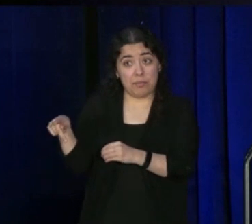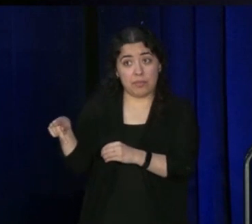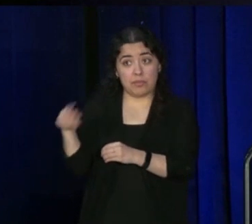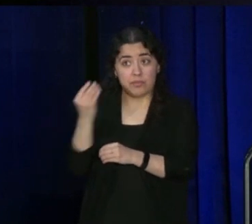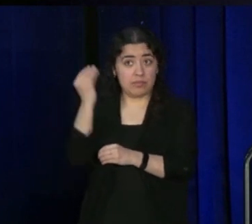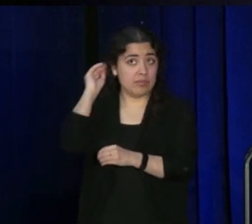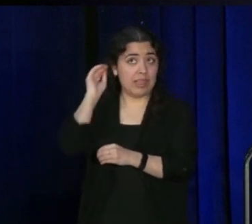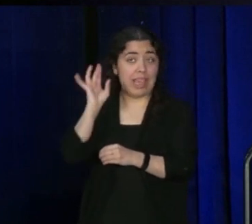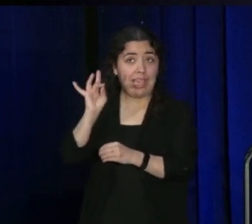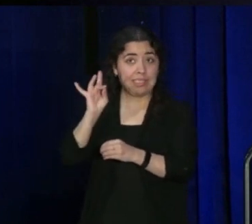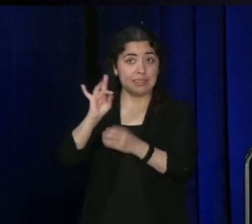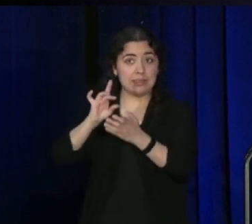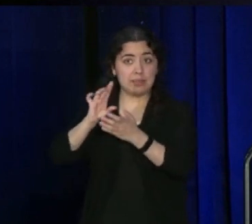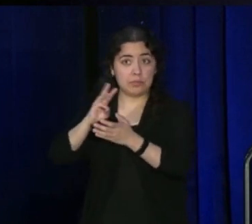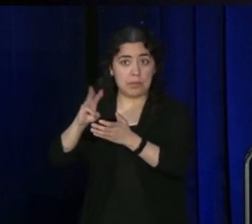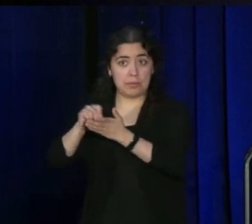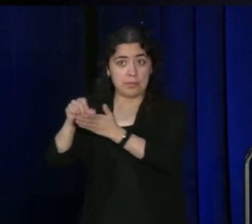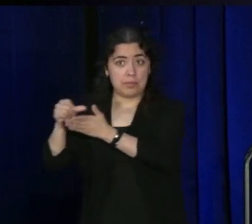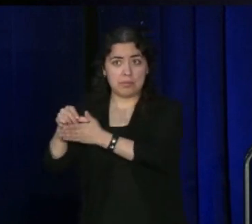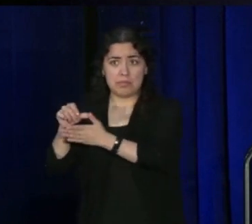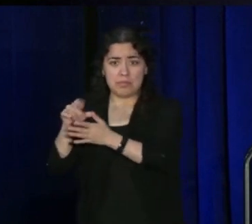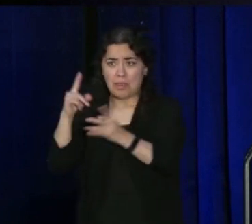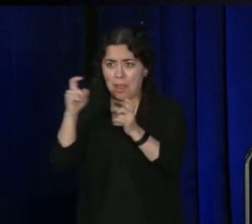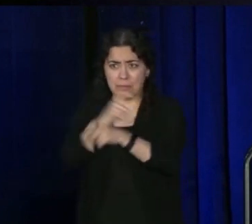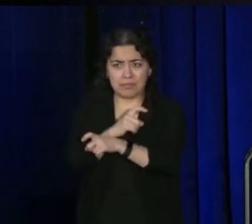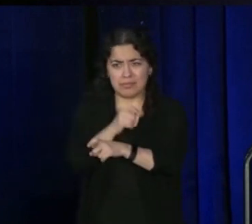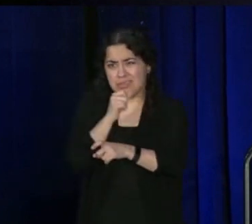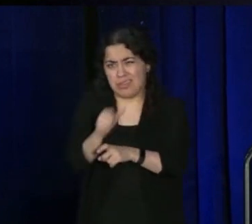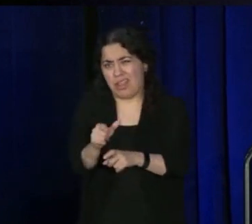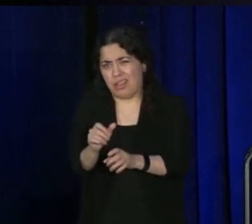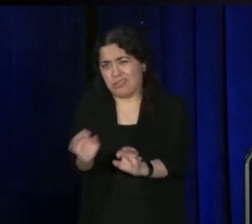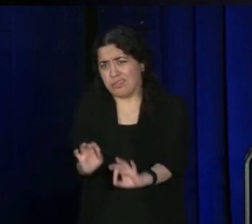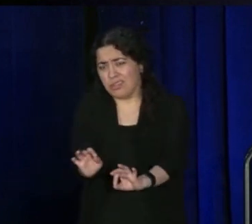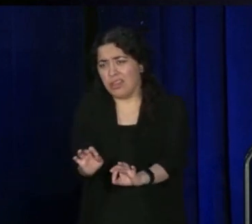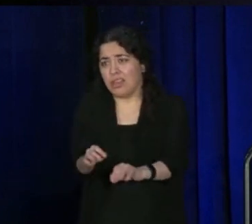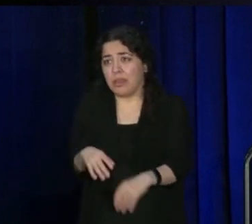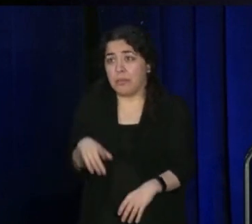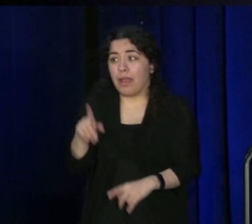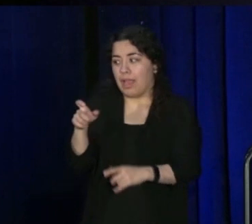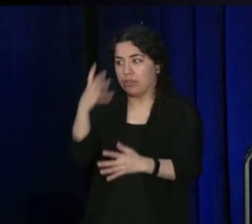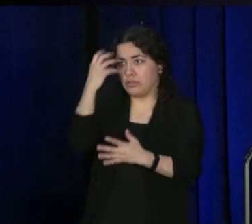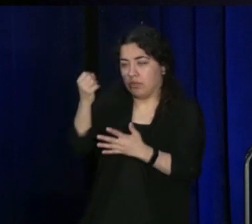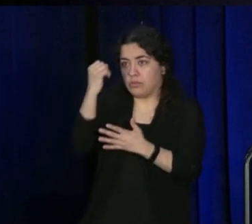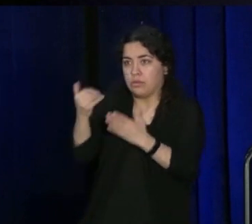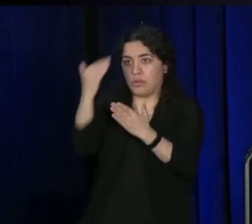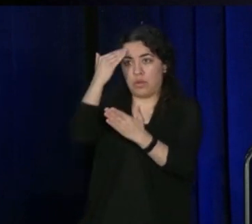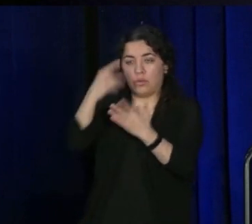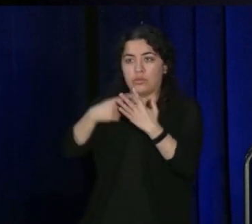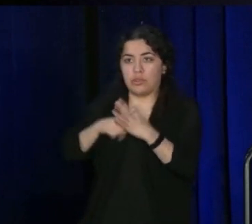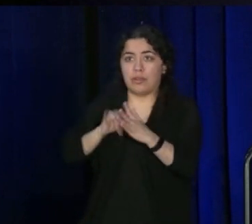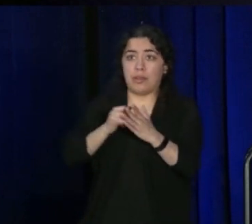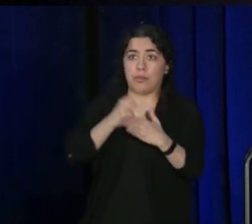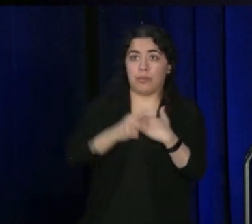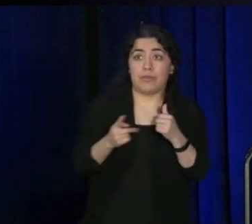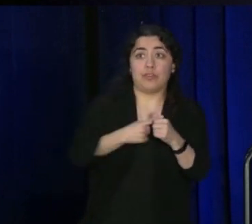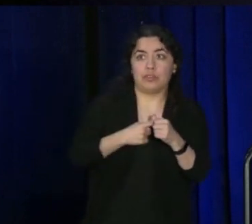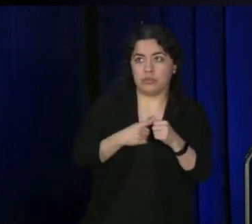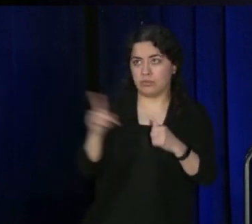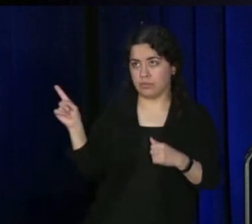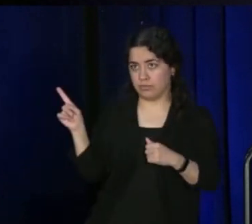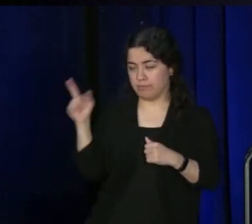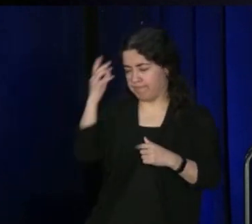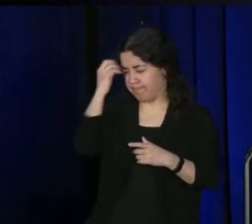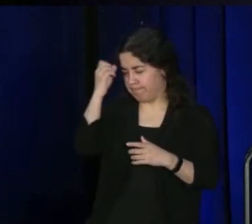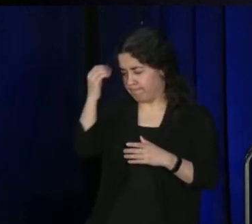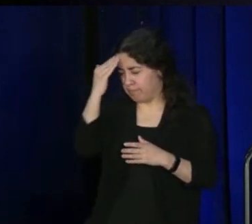pages. It's not that complex. It shouldn't be that complex. And this is what I had to know when I first started for the program. So my